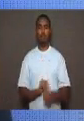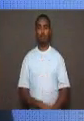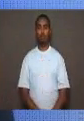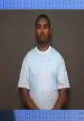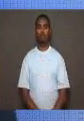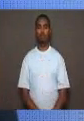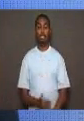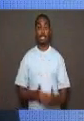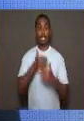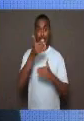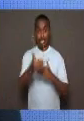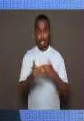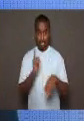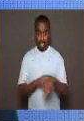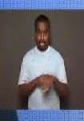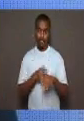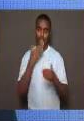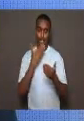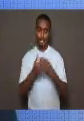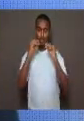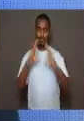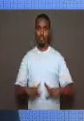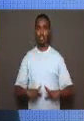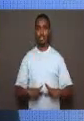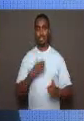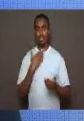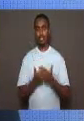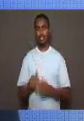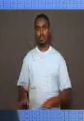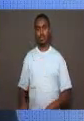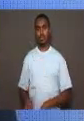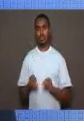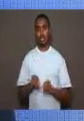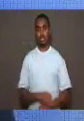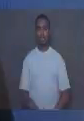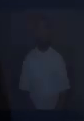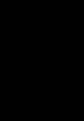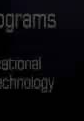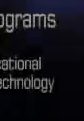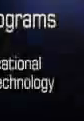Until next time, thank you, teacher. Thank you, students.